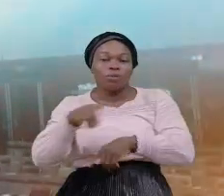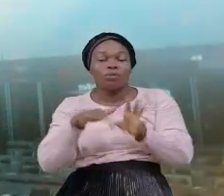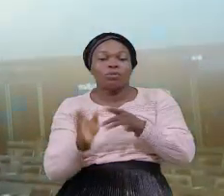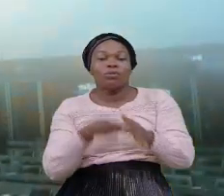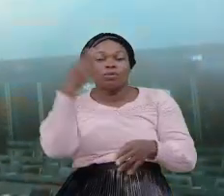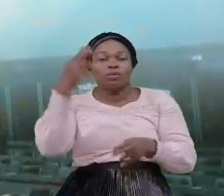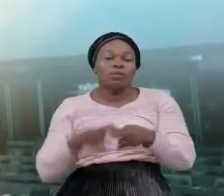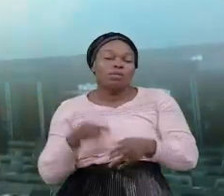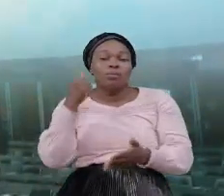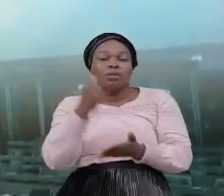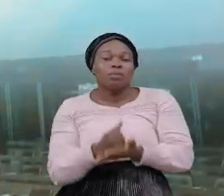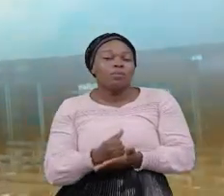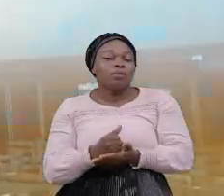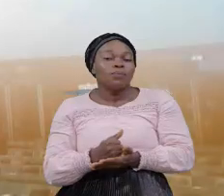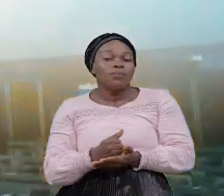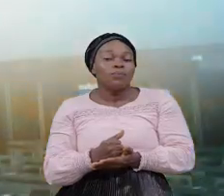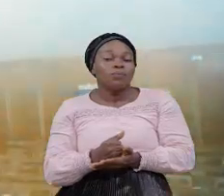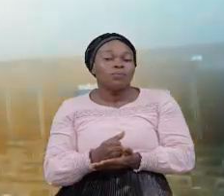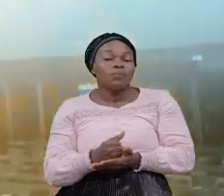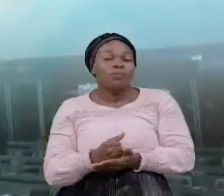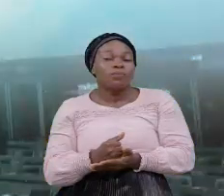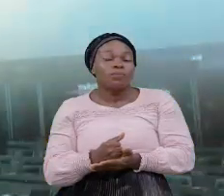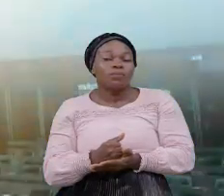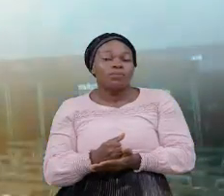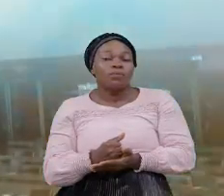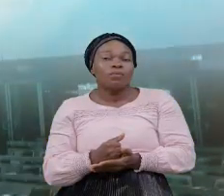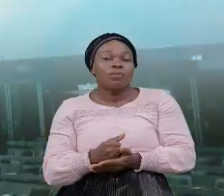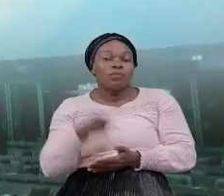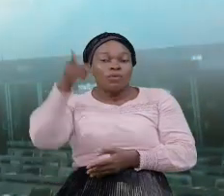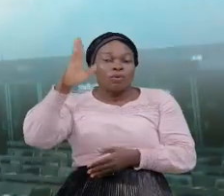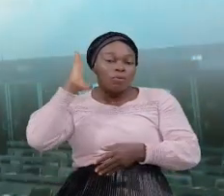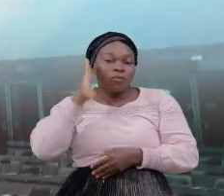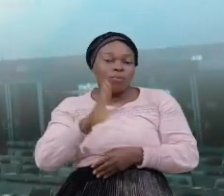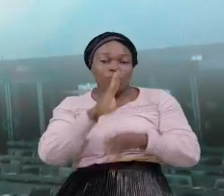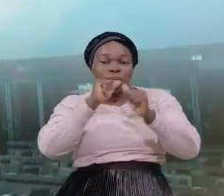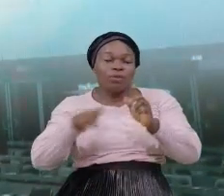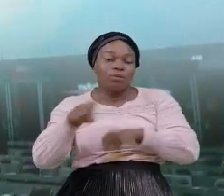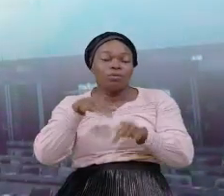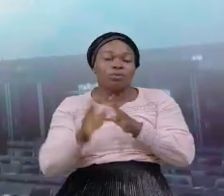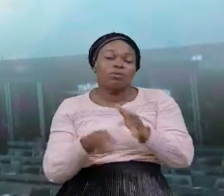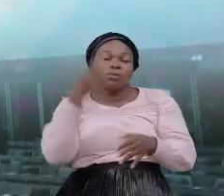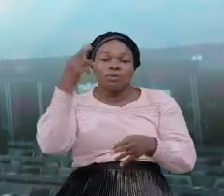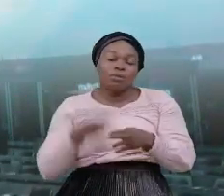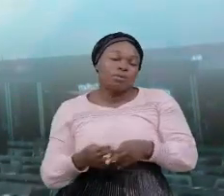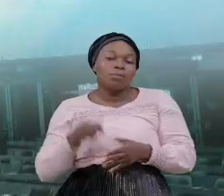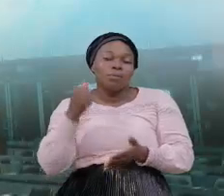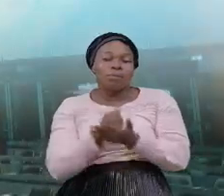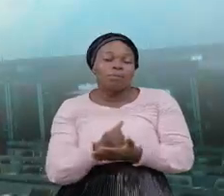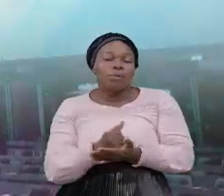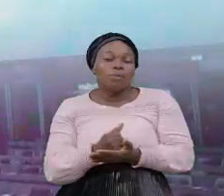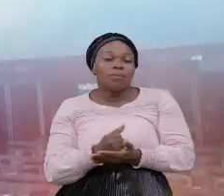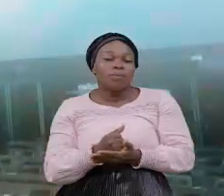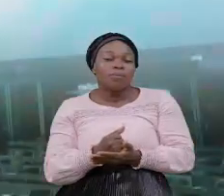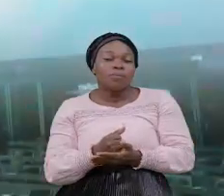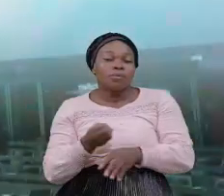It appears as if you have gone home. I said, the Lord will bless you in Jesus' name. That is good. Counselors, where are